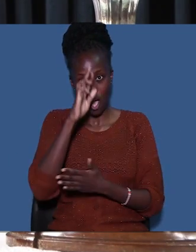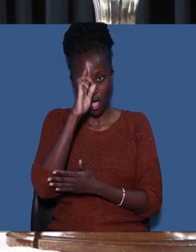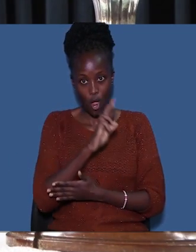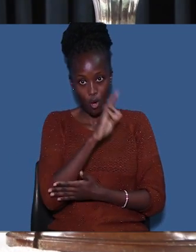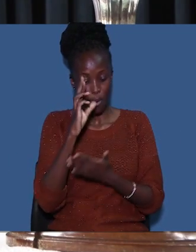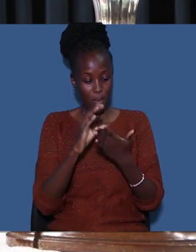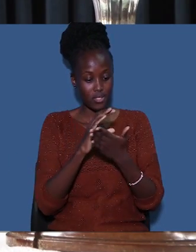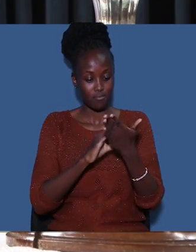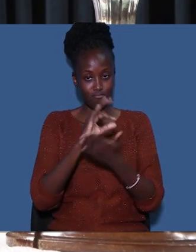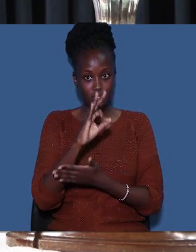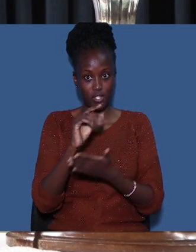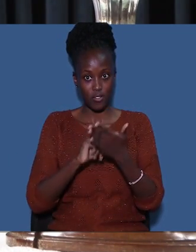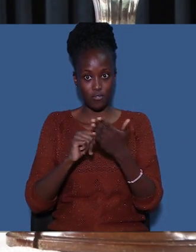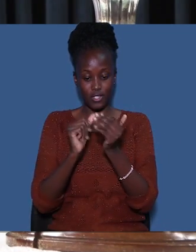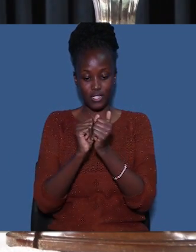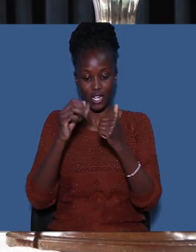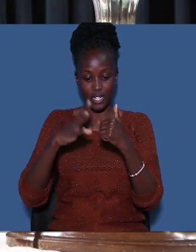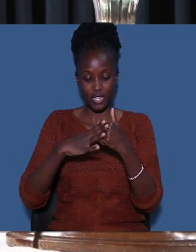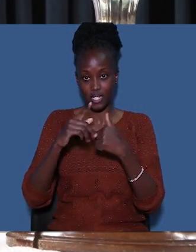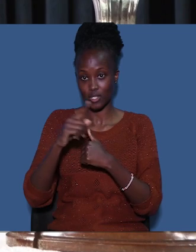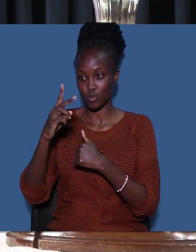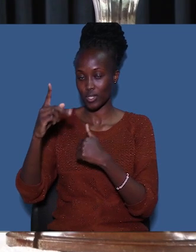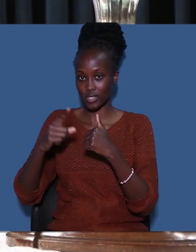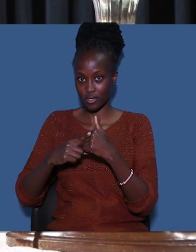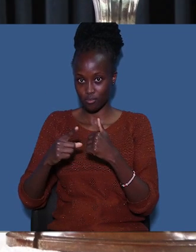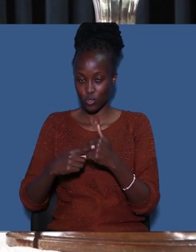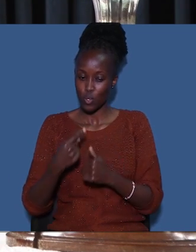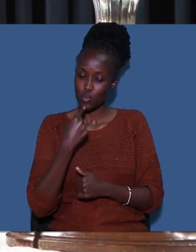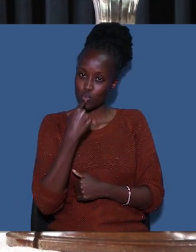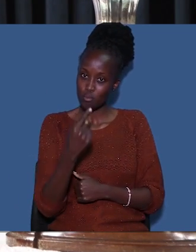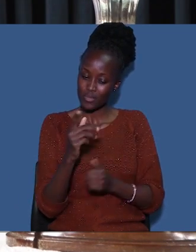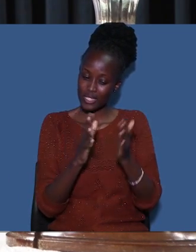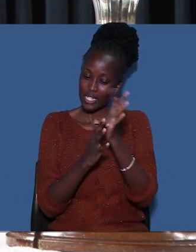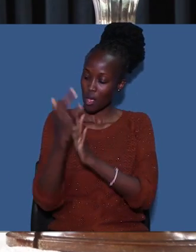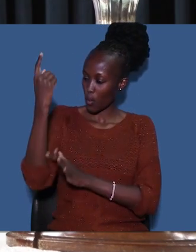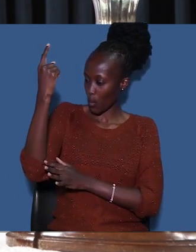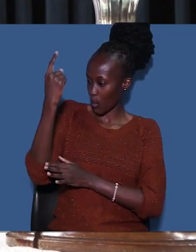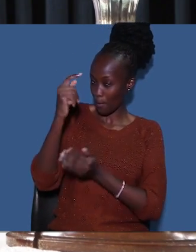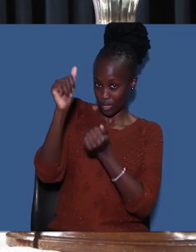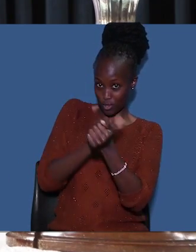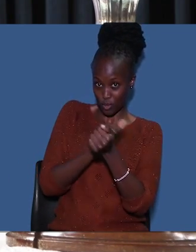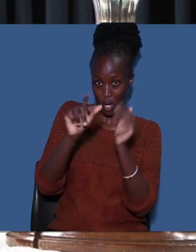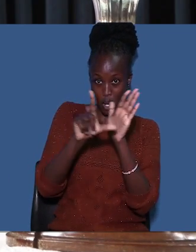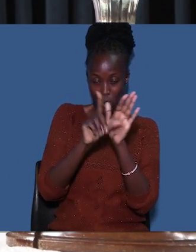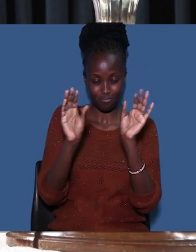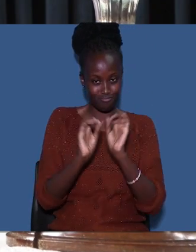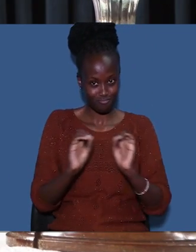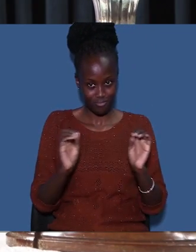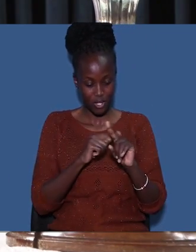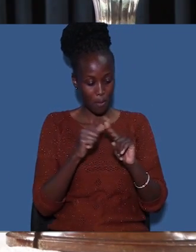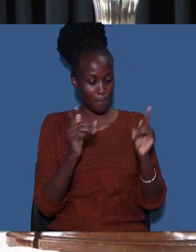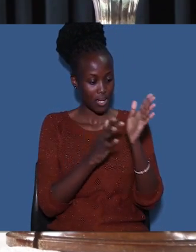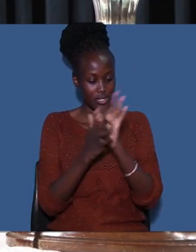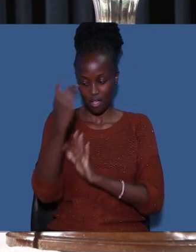to 26. So Jesus Christ did not come to abolish the law, as the debate goes, but to fulfill it for